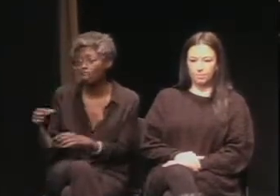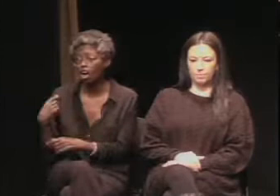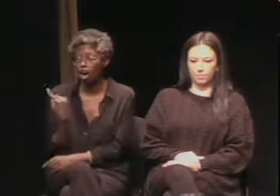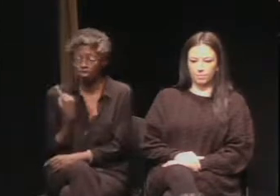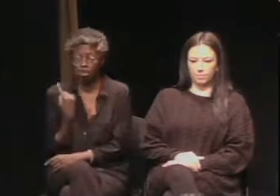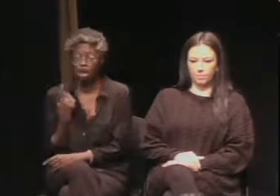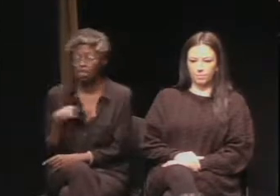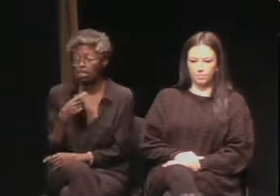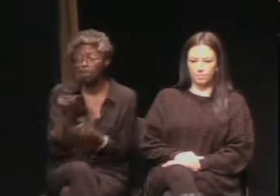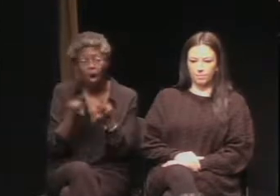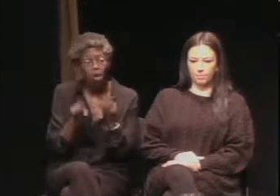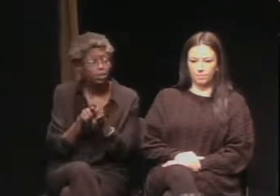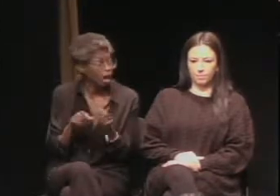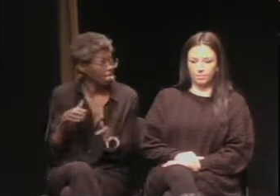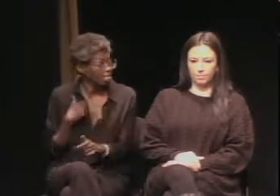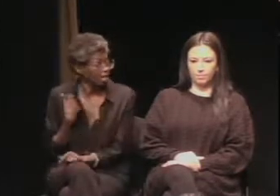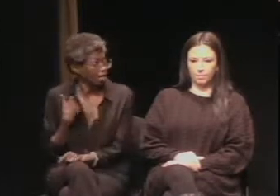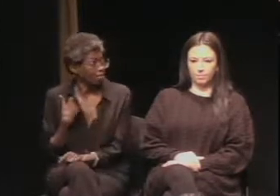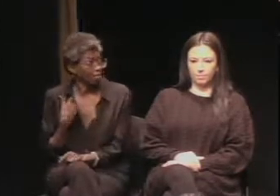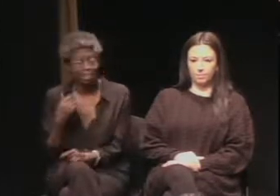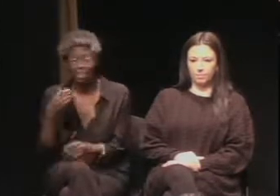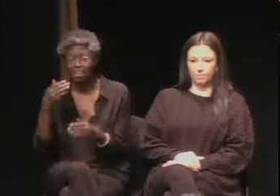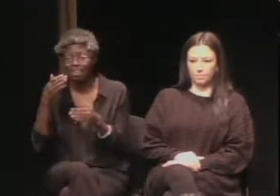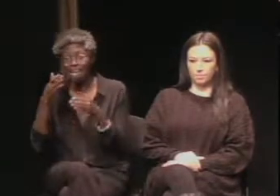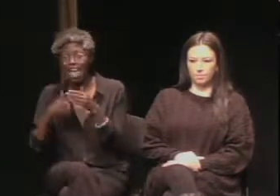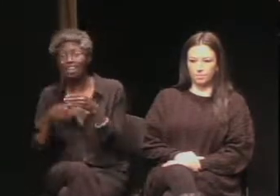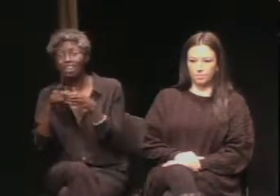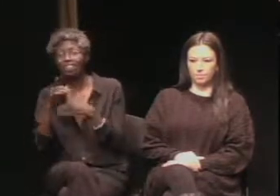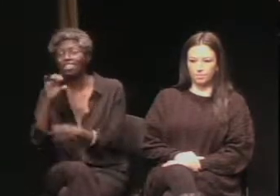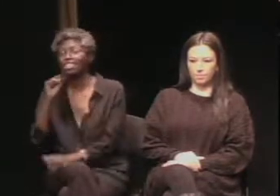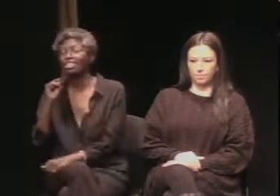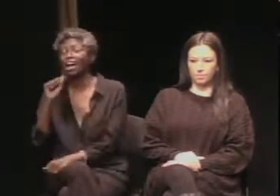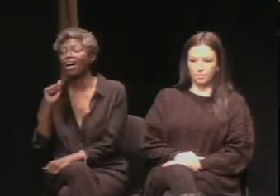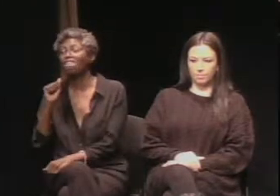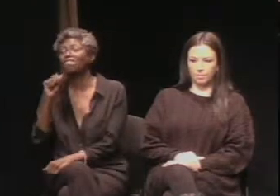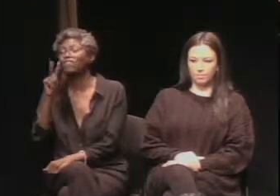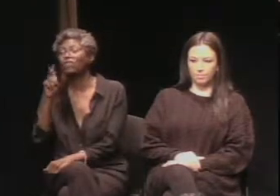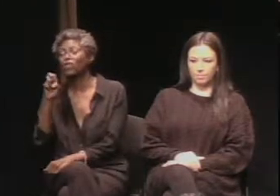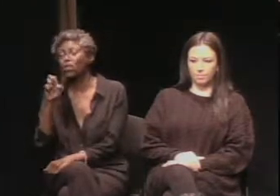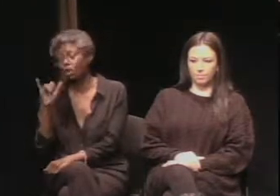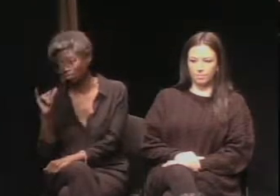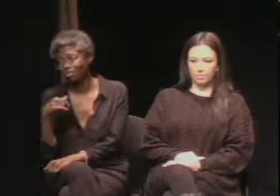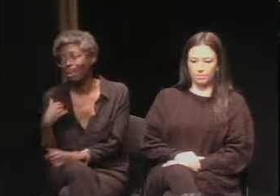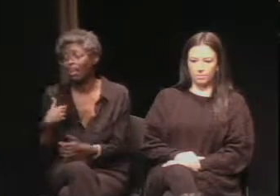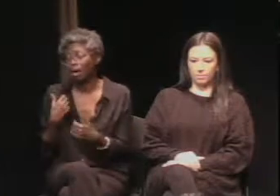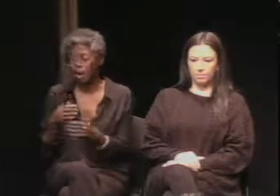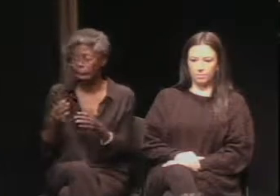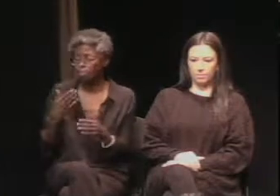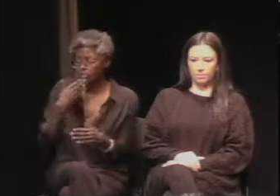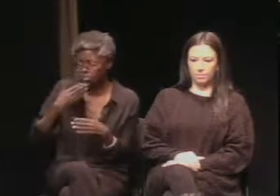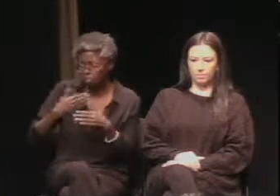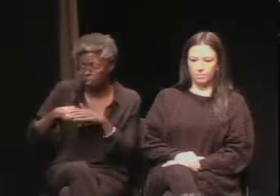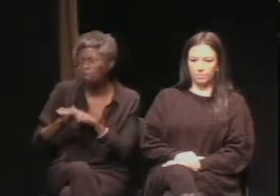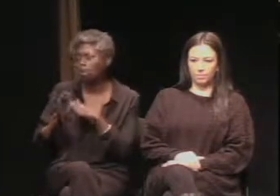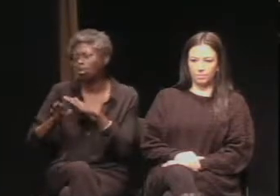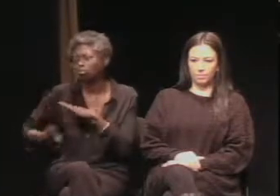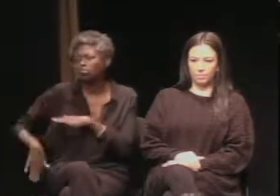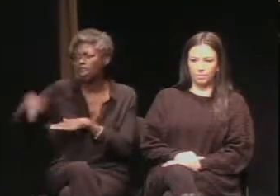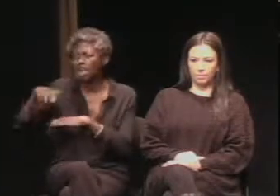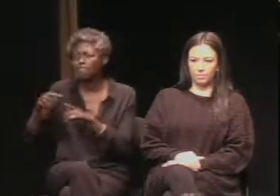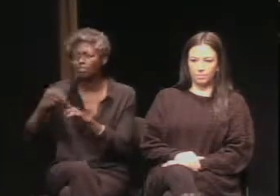also I lived in the Savoy. Right. Yeah. I mean, I'm born and raised in New York, from the